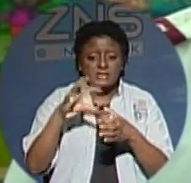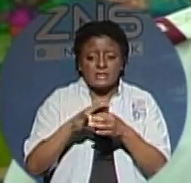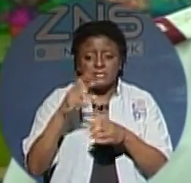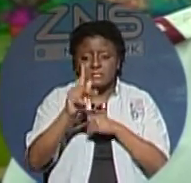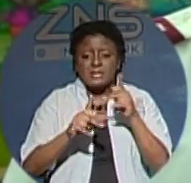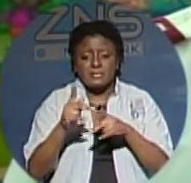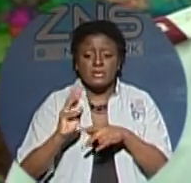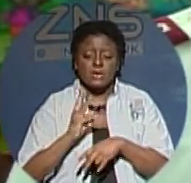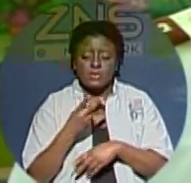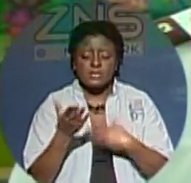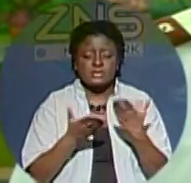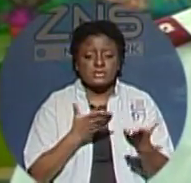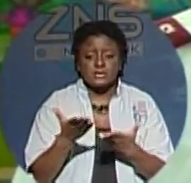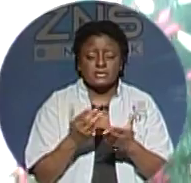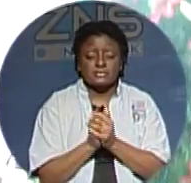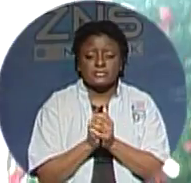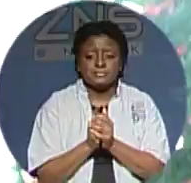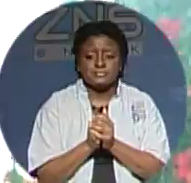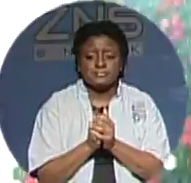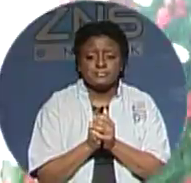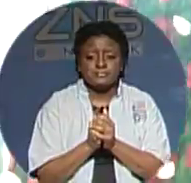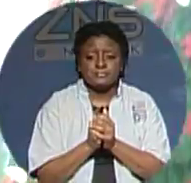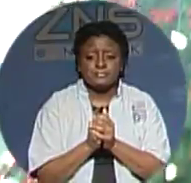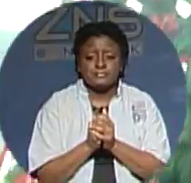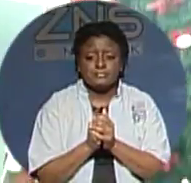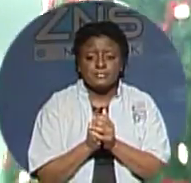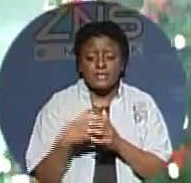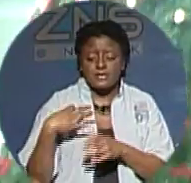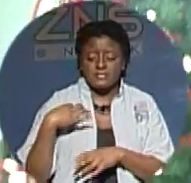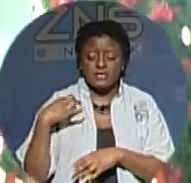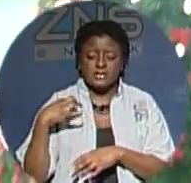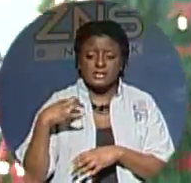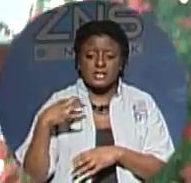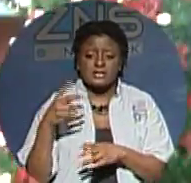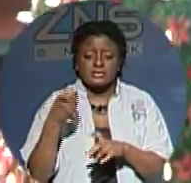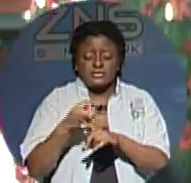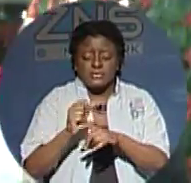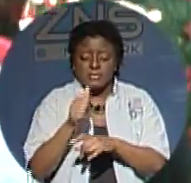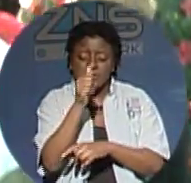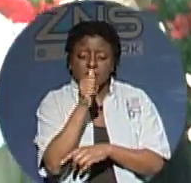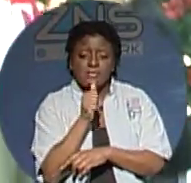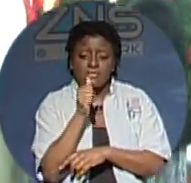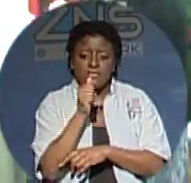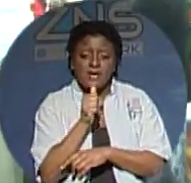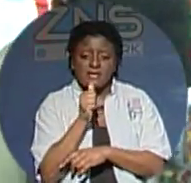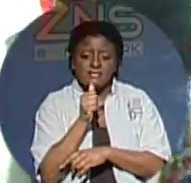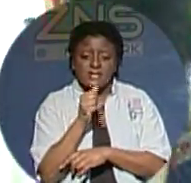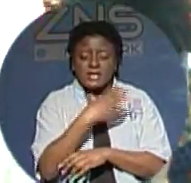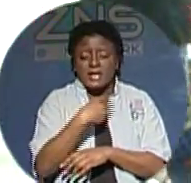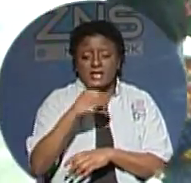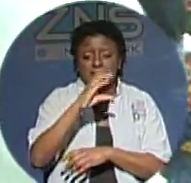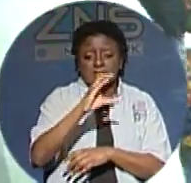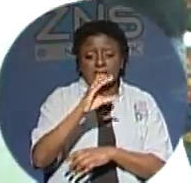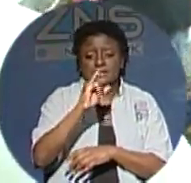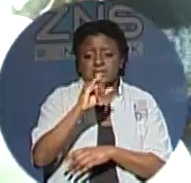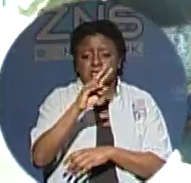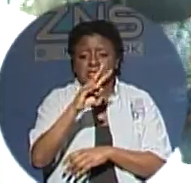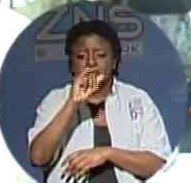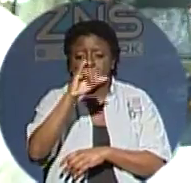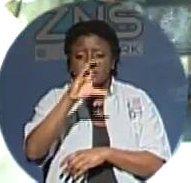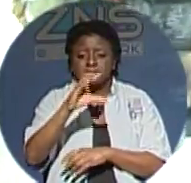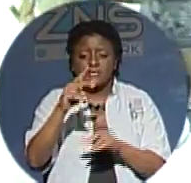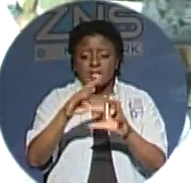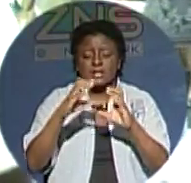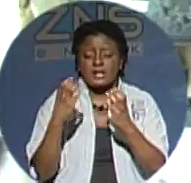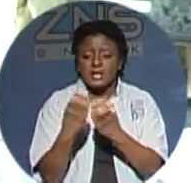opportunity to help in this way. Volunteers from the private sector and civic clubs always lending a helping